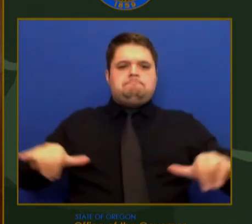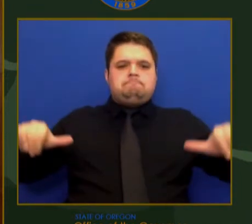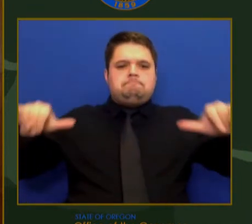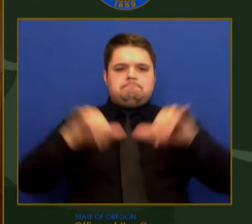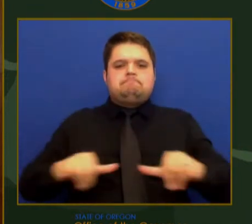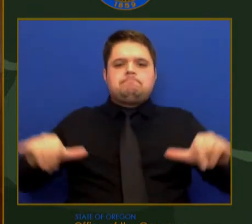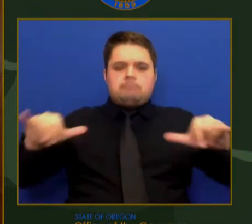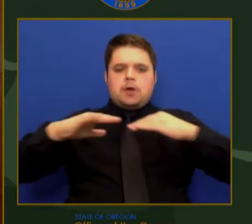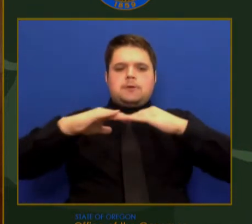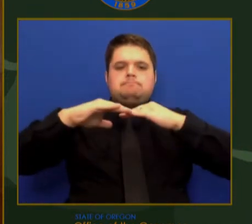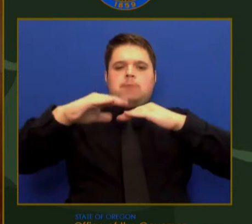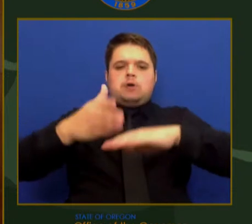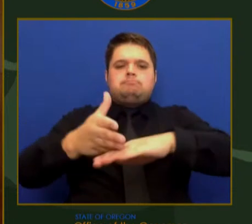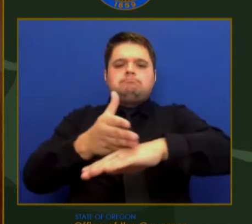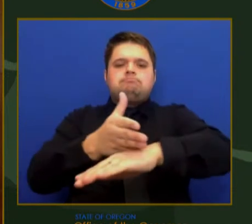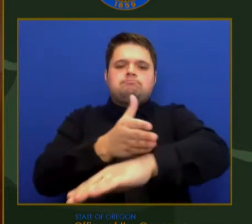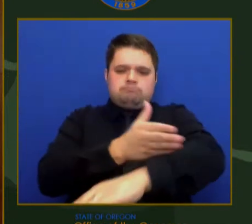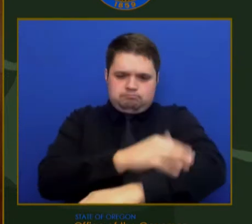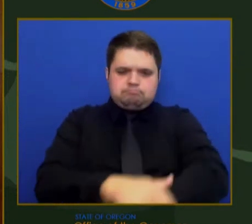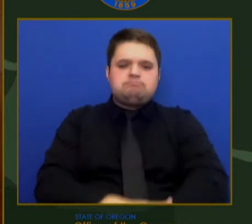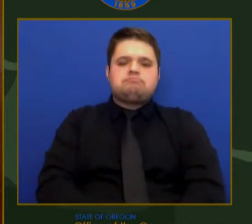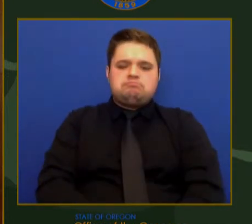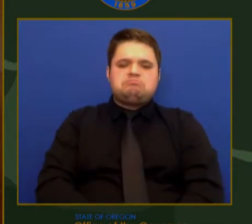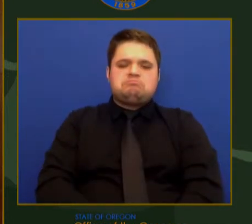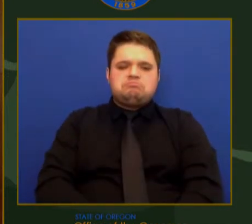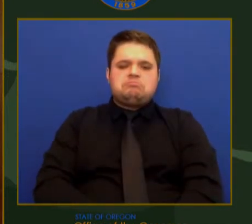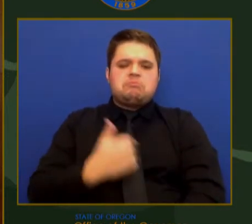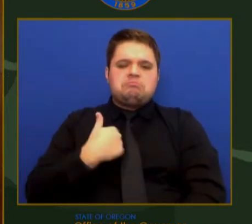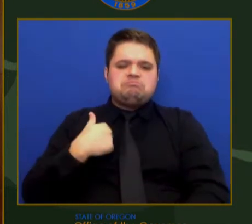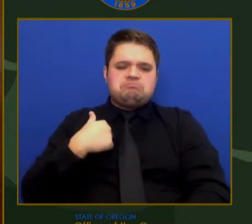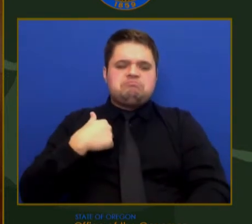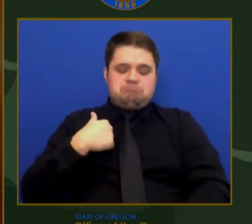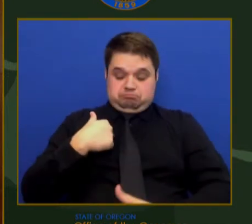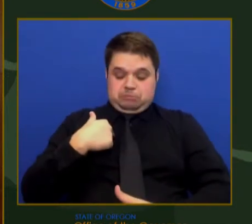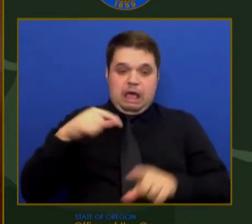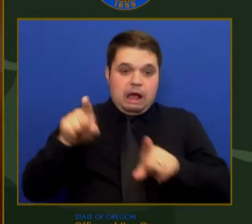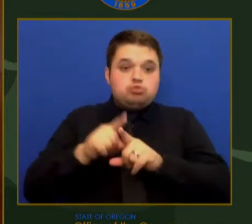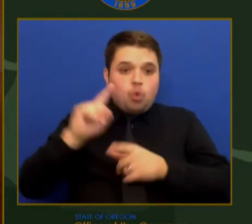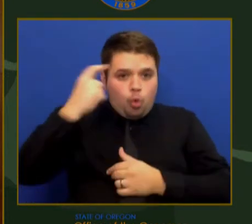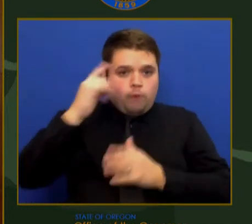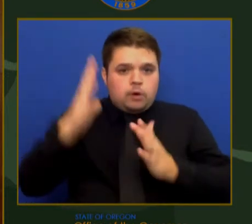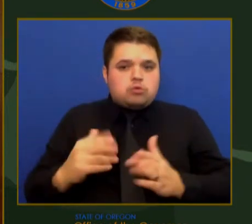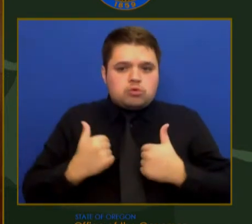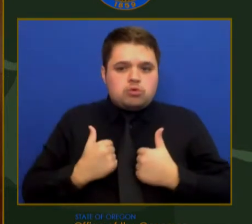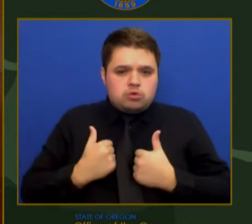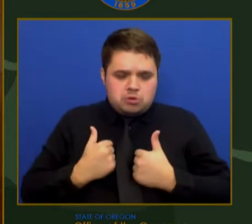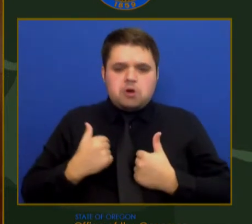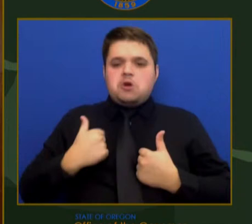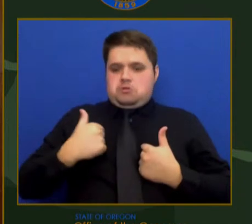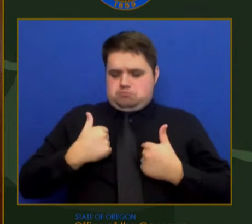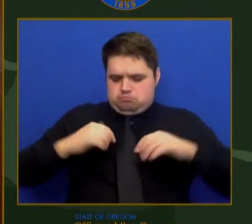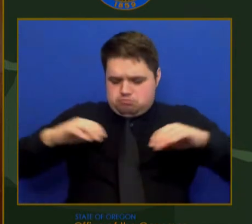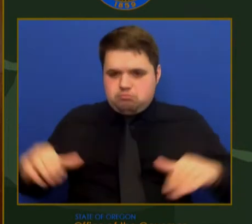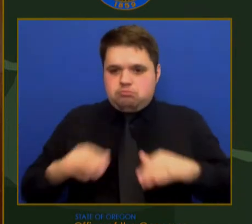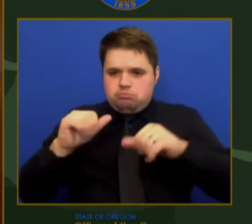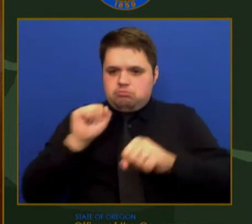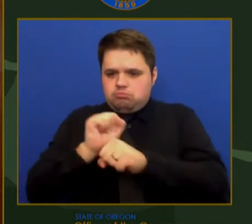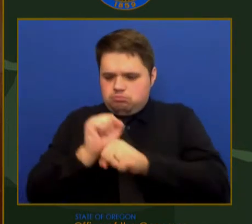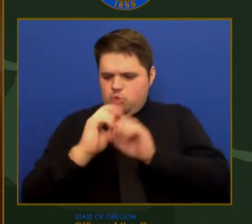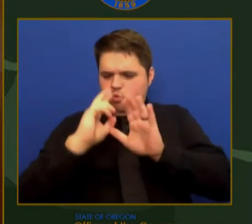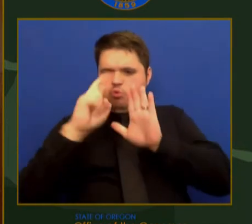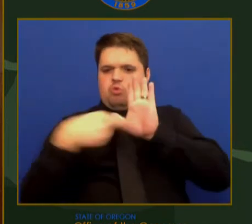I have always believed that it is the governor's job and government's role to serve